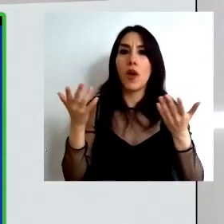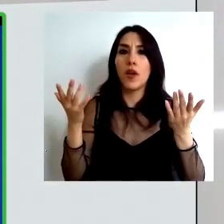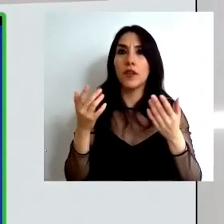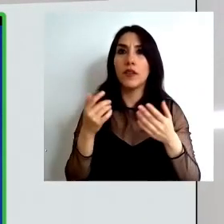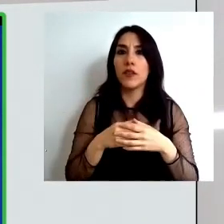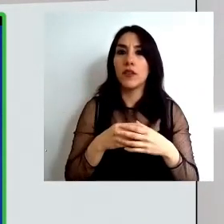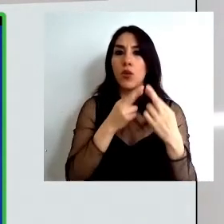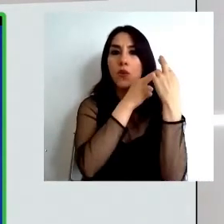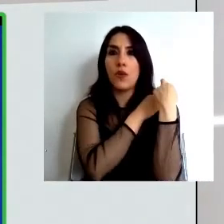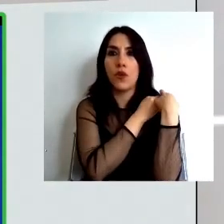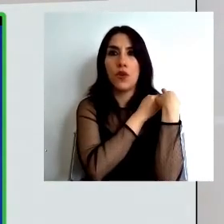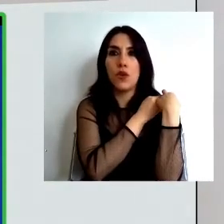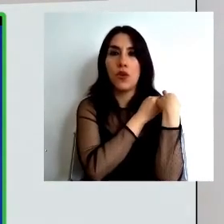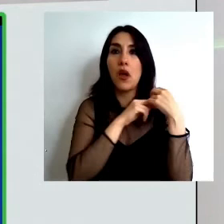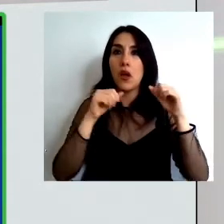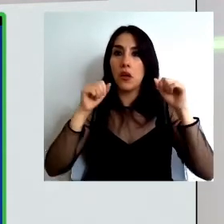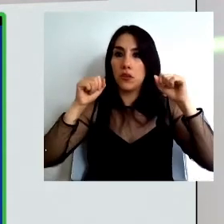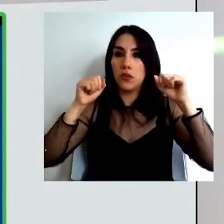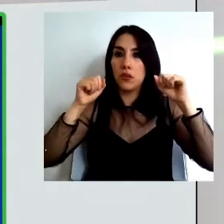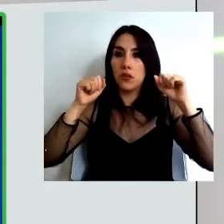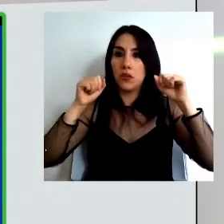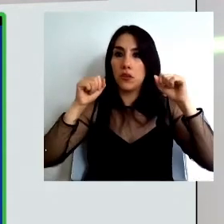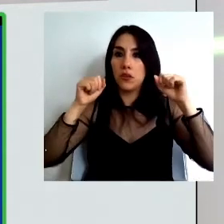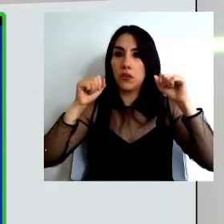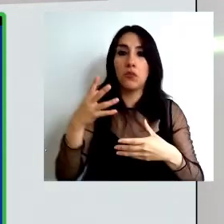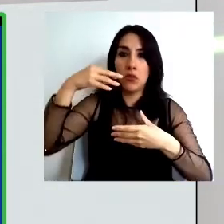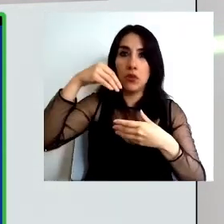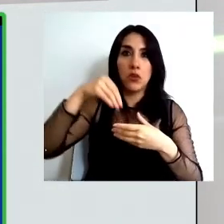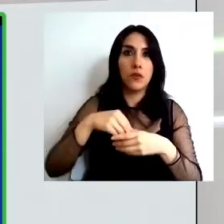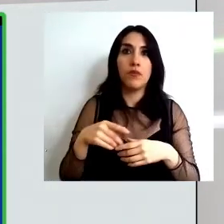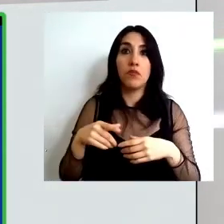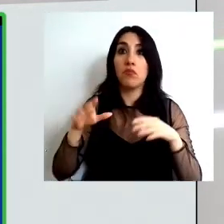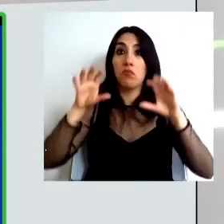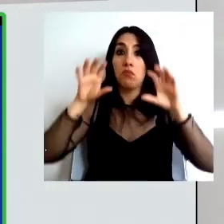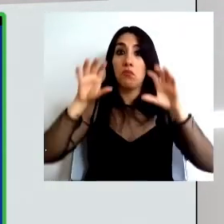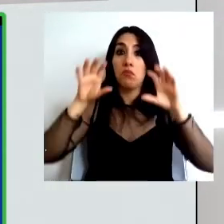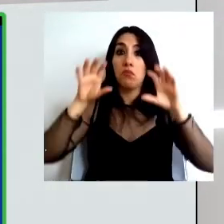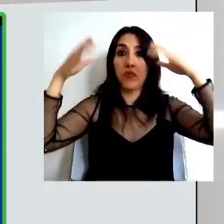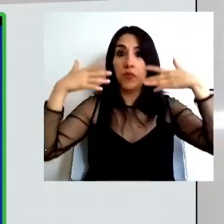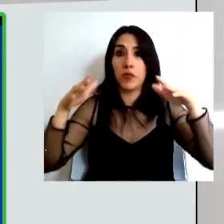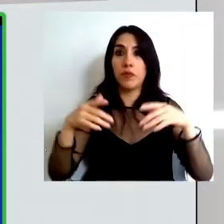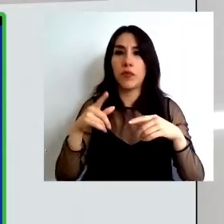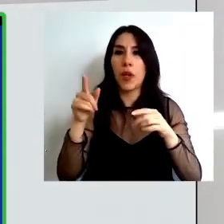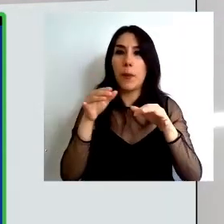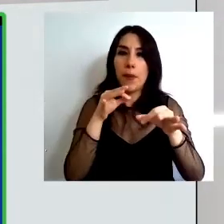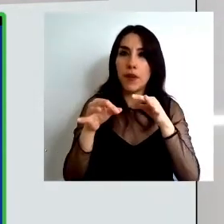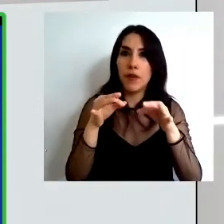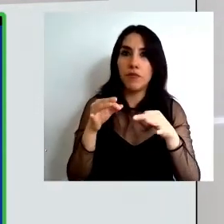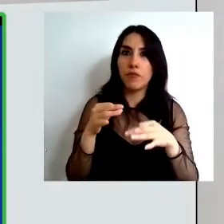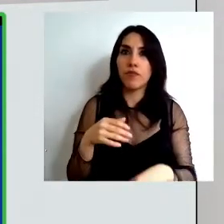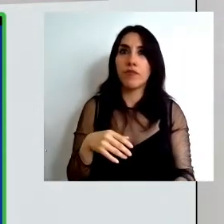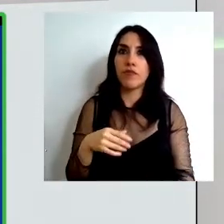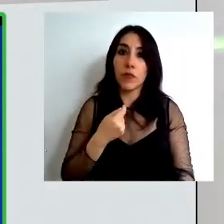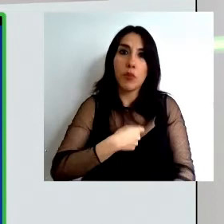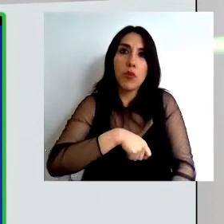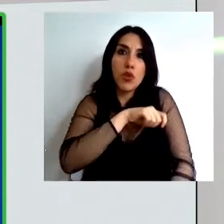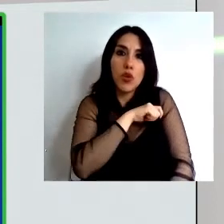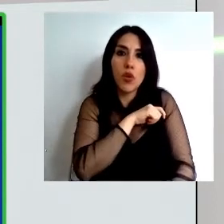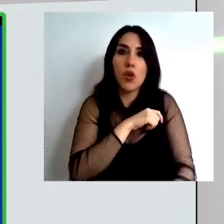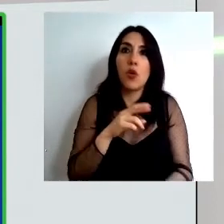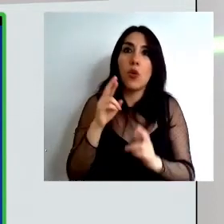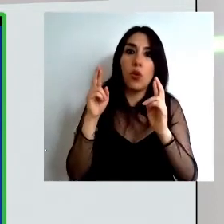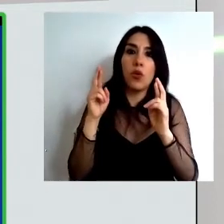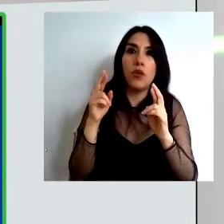Hoping that the translation is correct. Give us your thoughts. It would be interesting for us to see. And as we do that, let's look